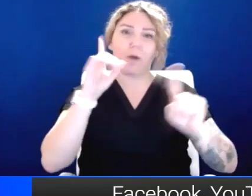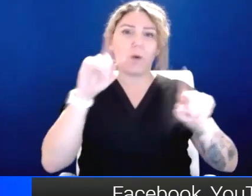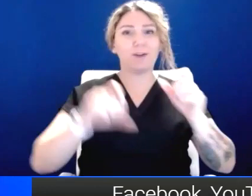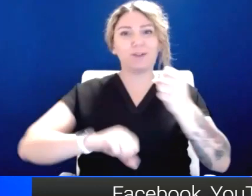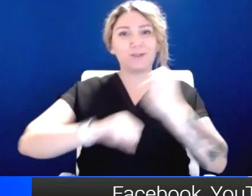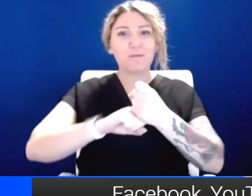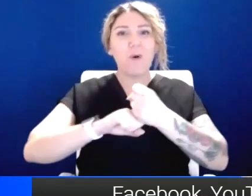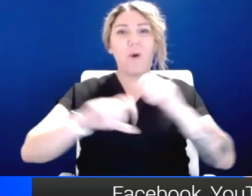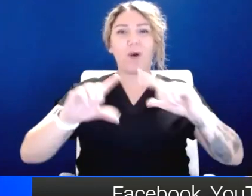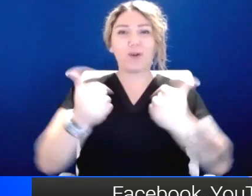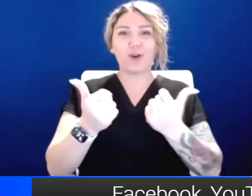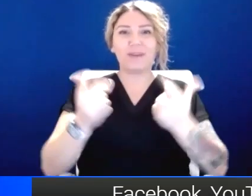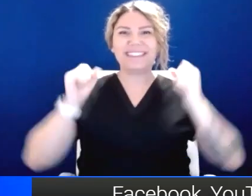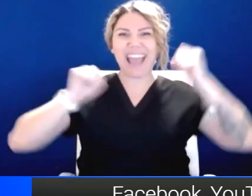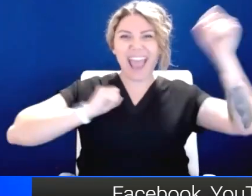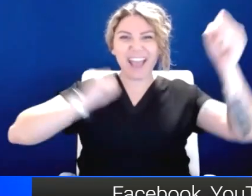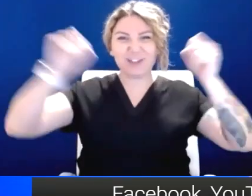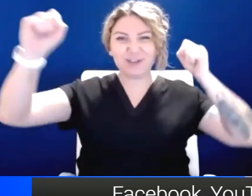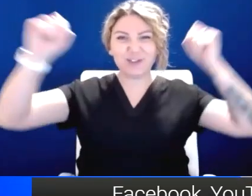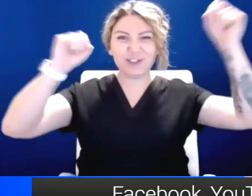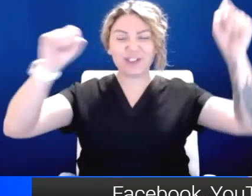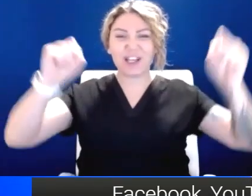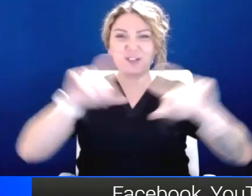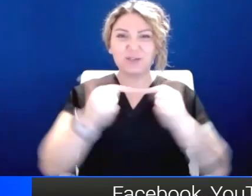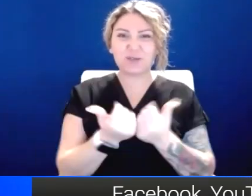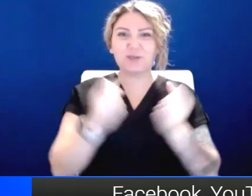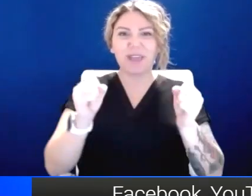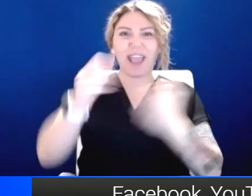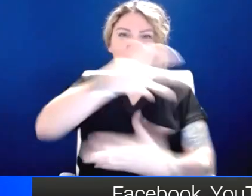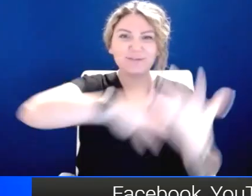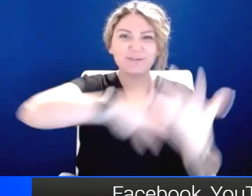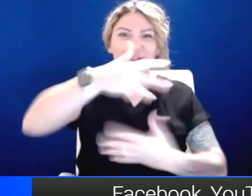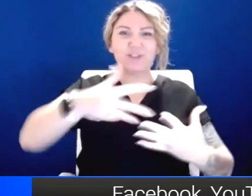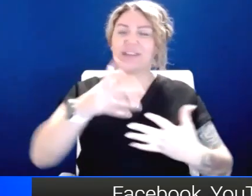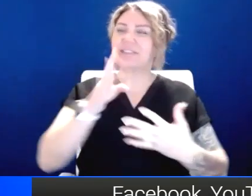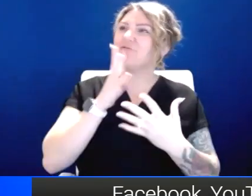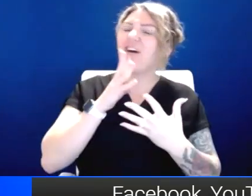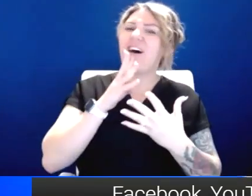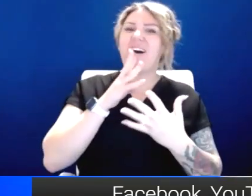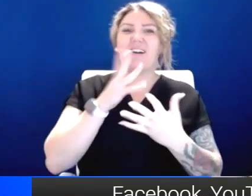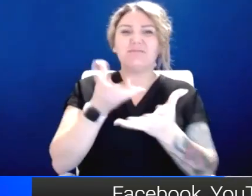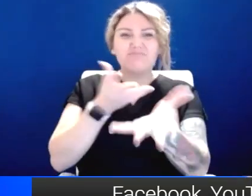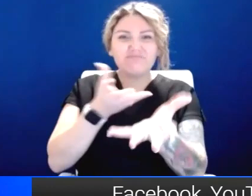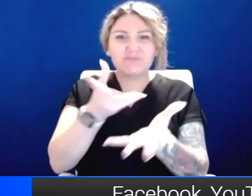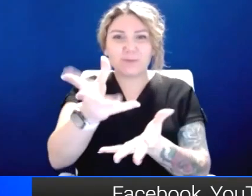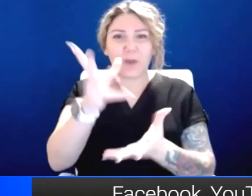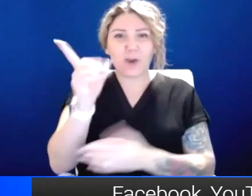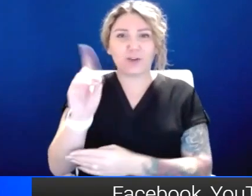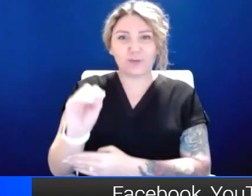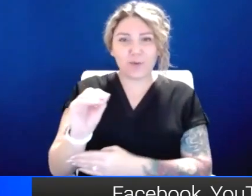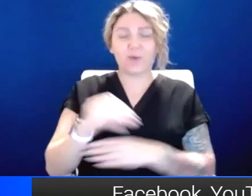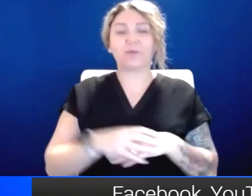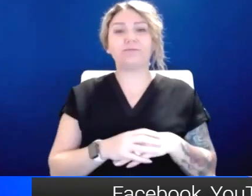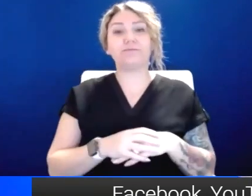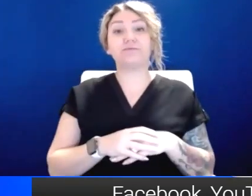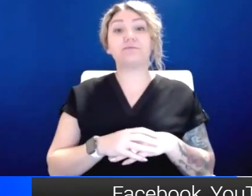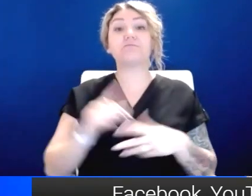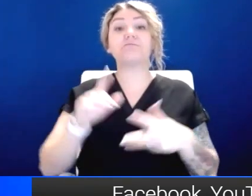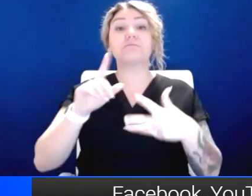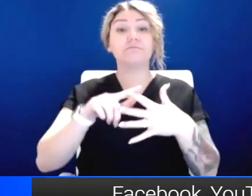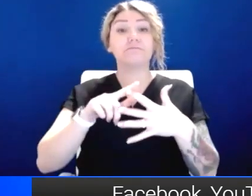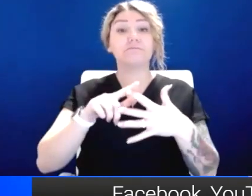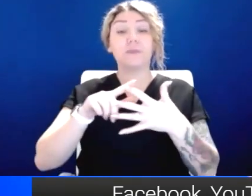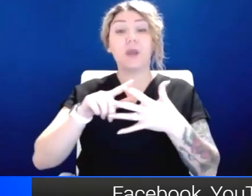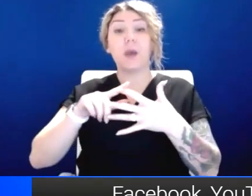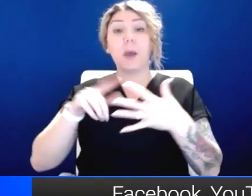exercise group. They can still socialize, they can still talk about their disease with other people. They're having these movements, and these